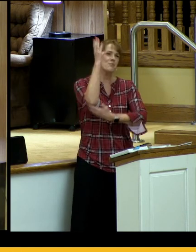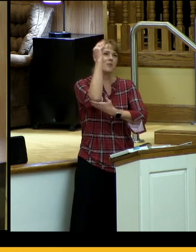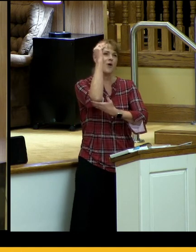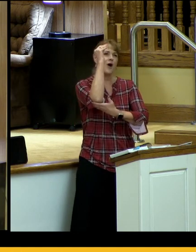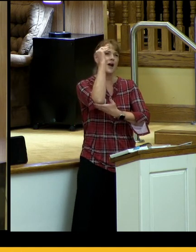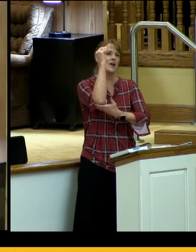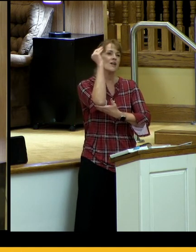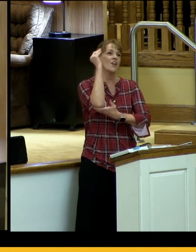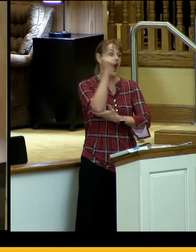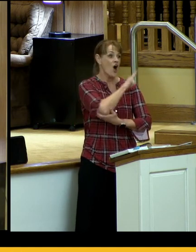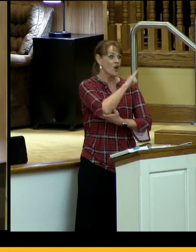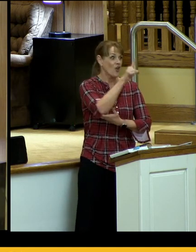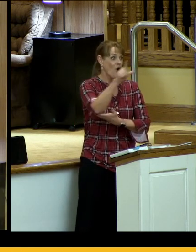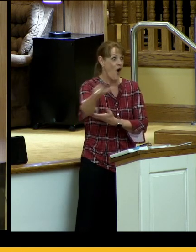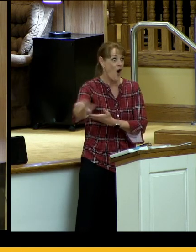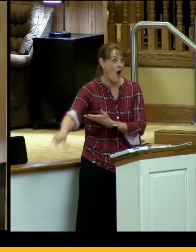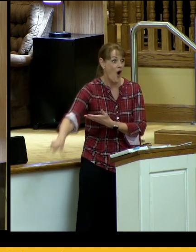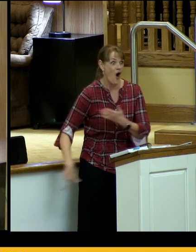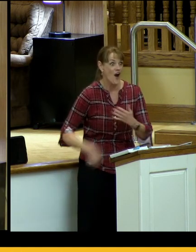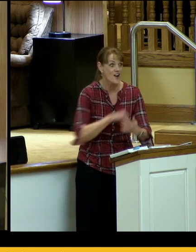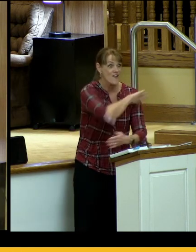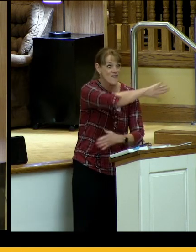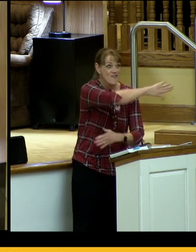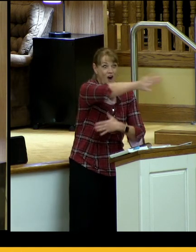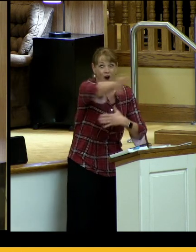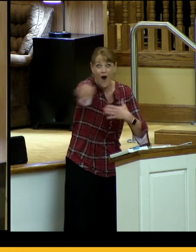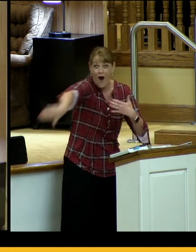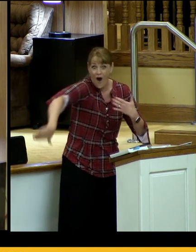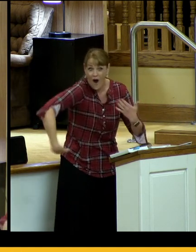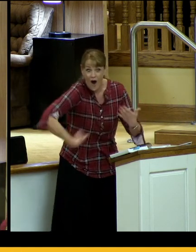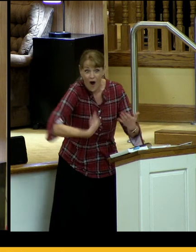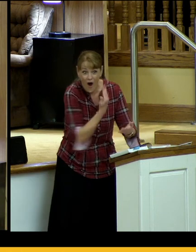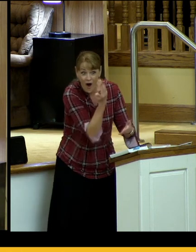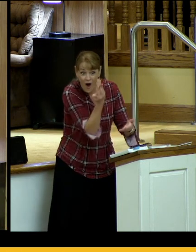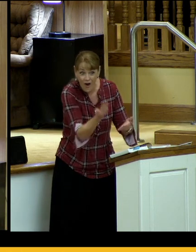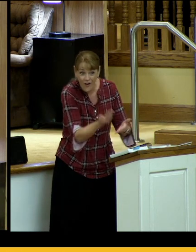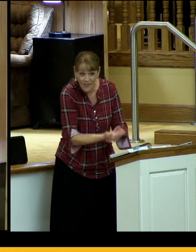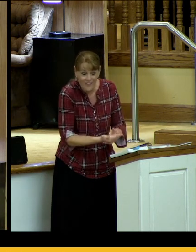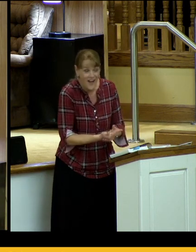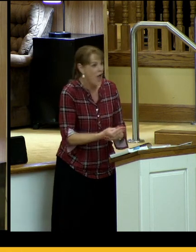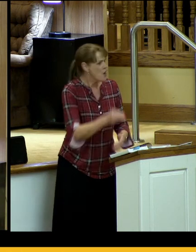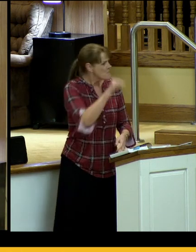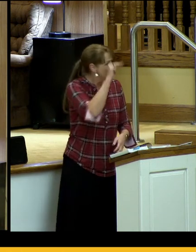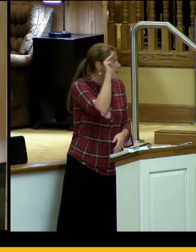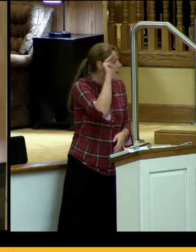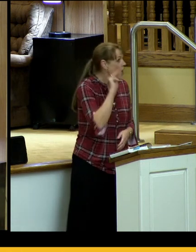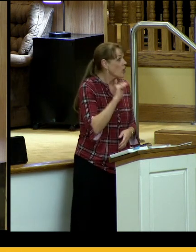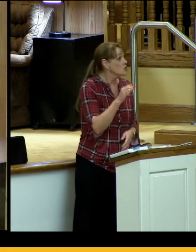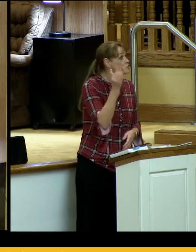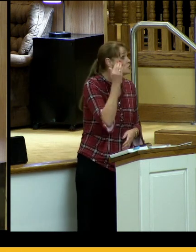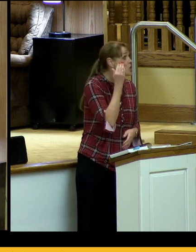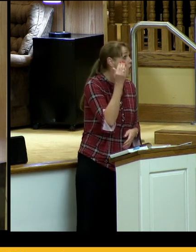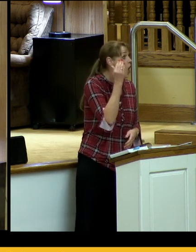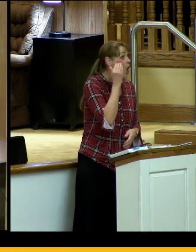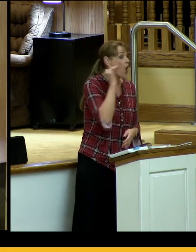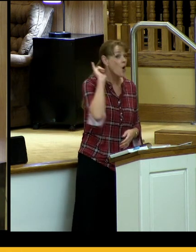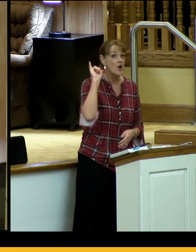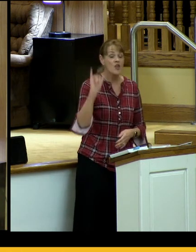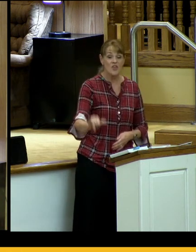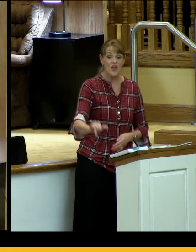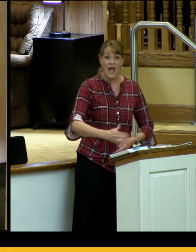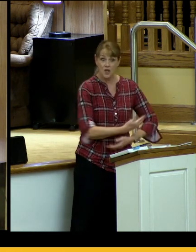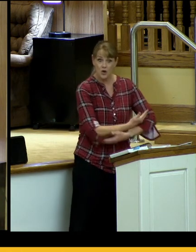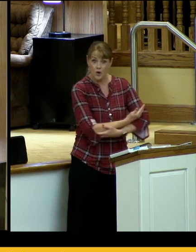is Lord of all creation? Mary, did you know that your